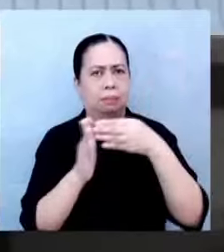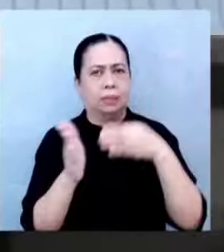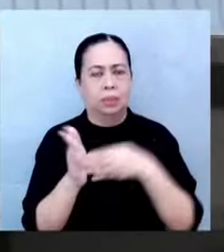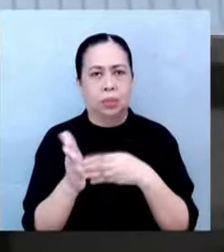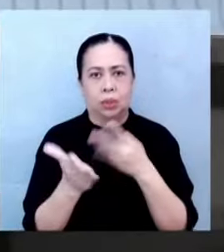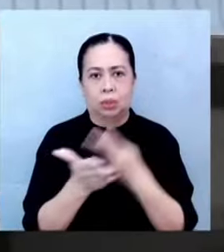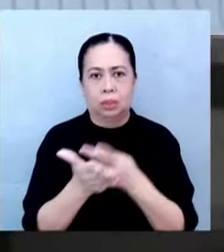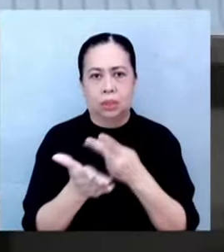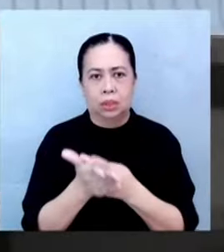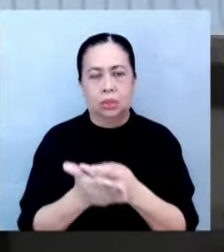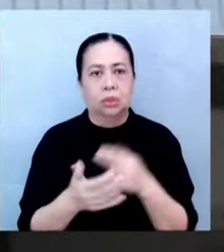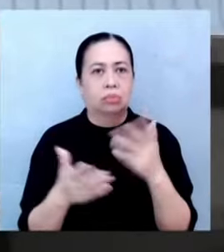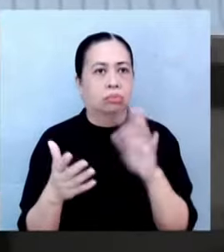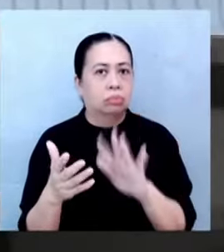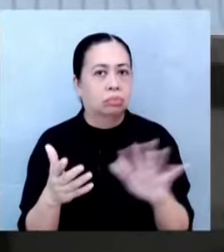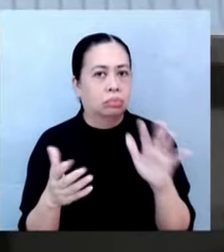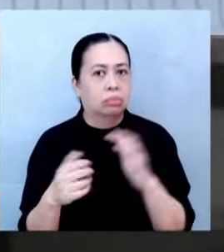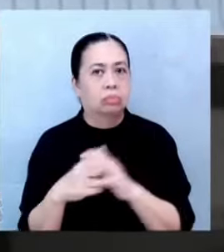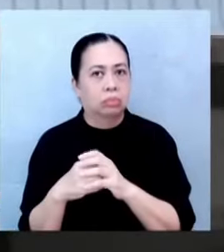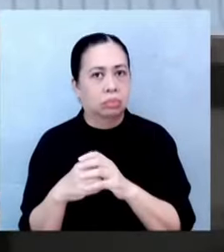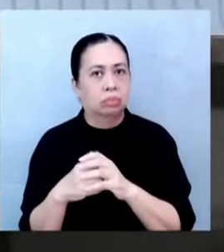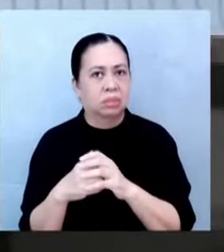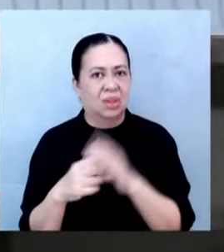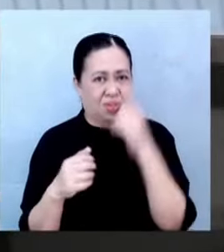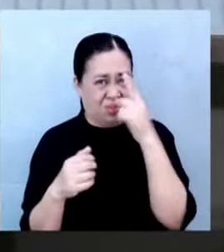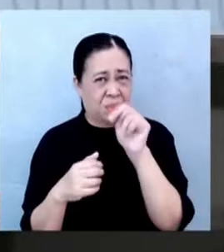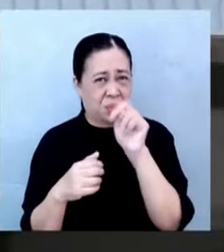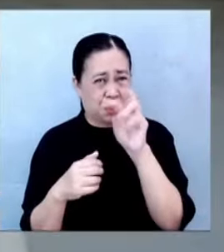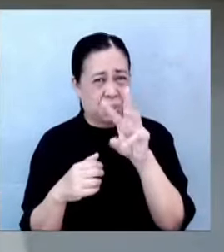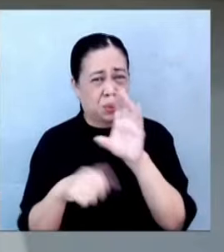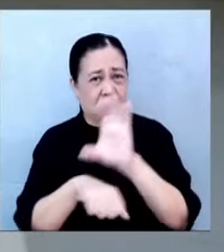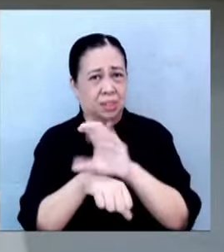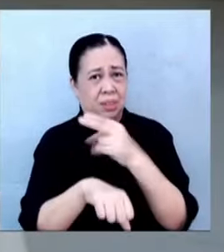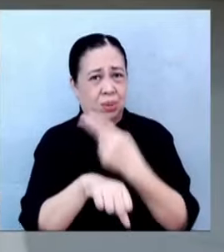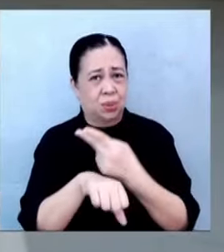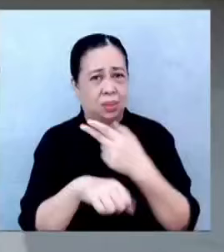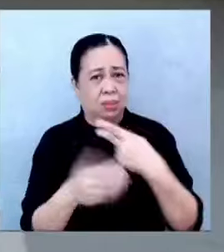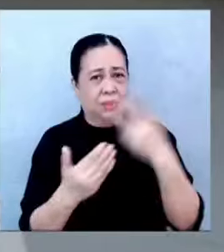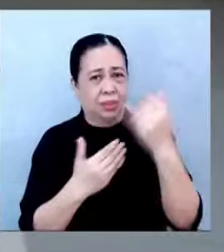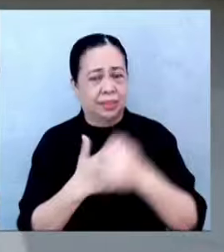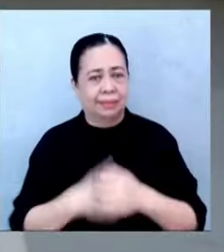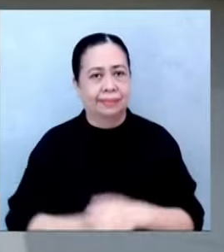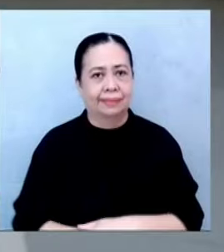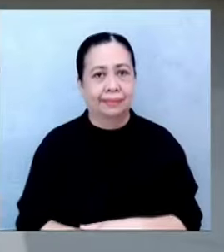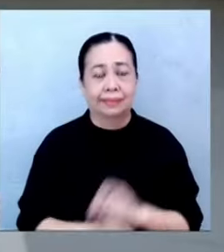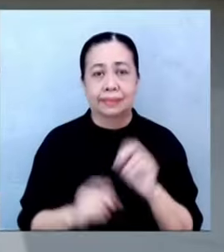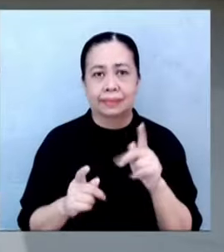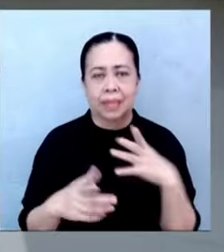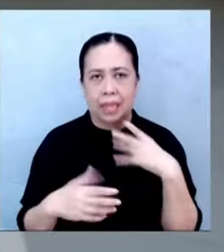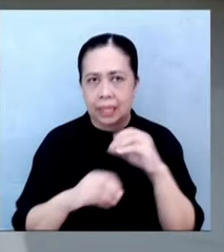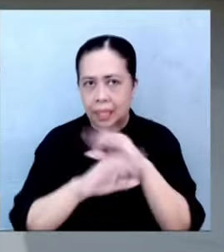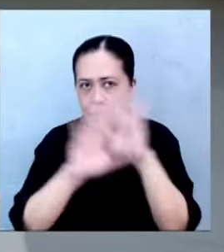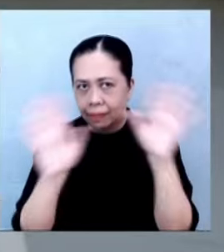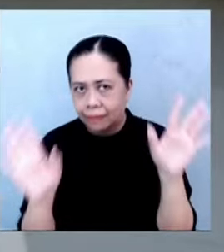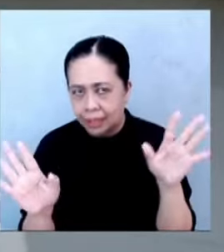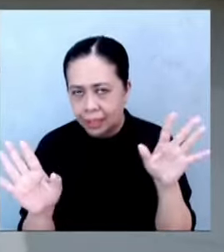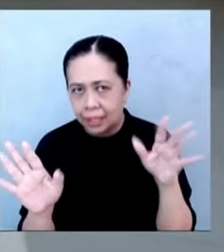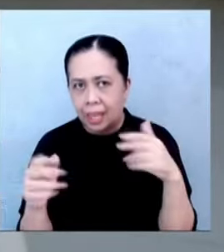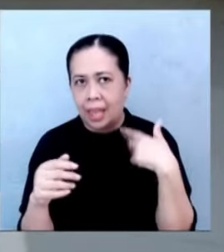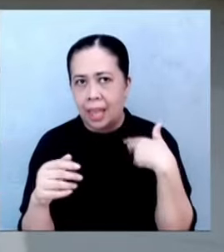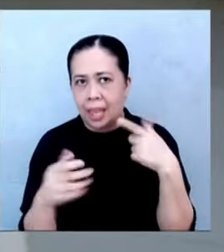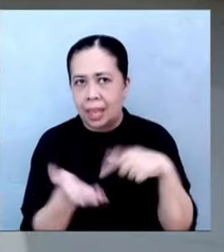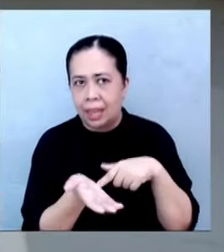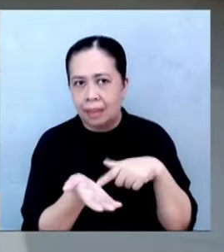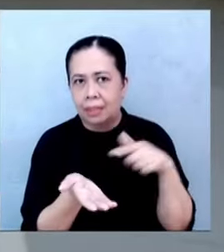pesos or about just for this new city hall project. Carmina. All right, Kat, just a clarification there. I have the figure here